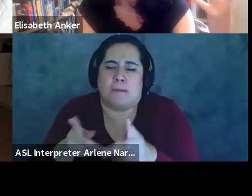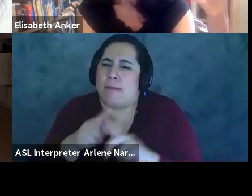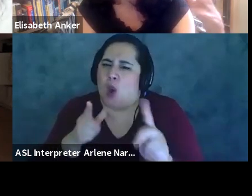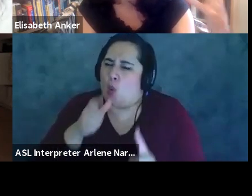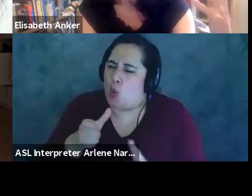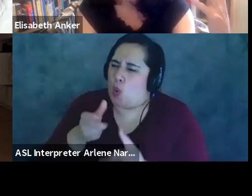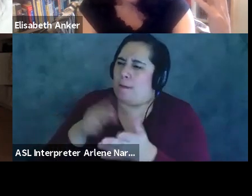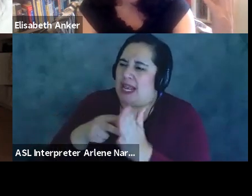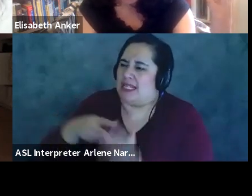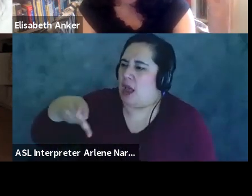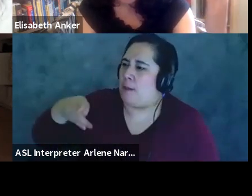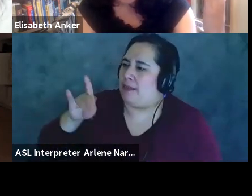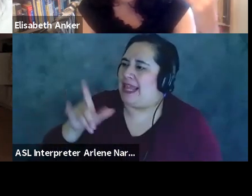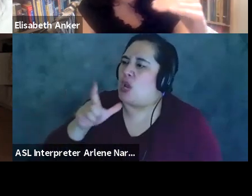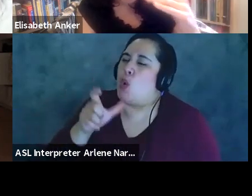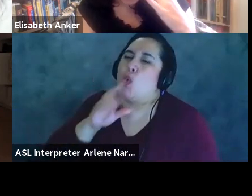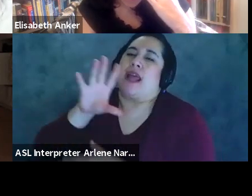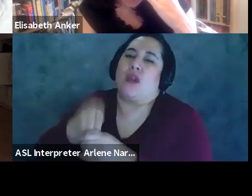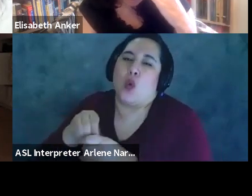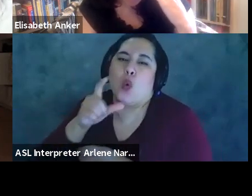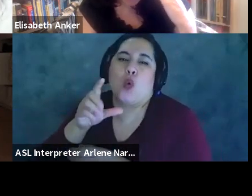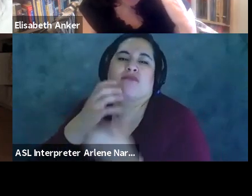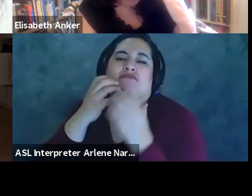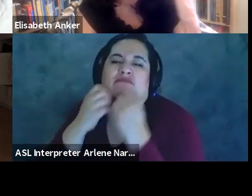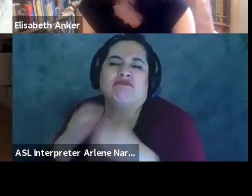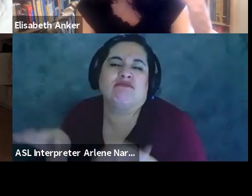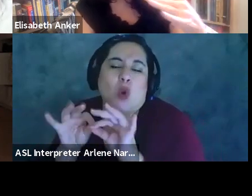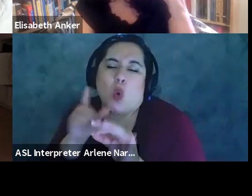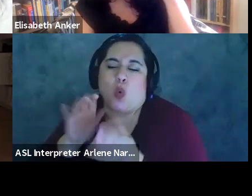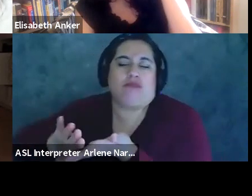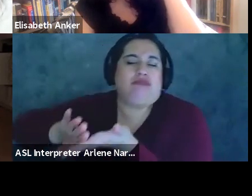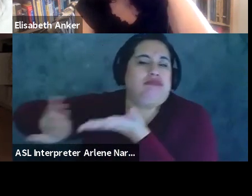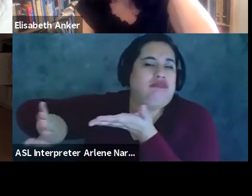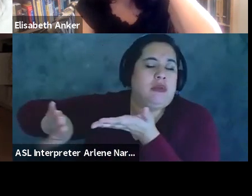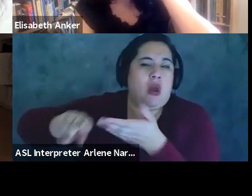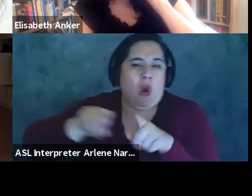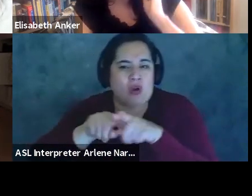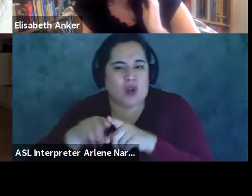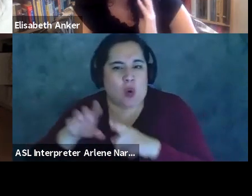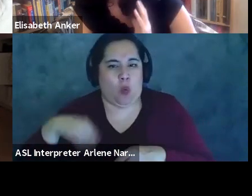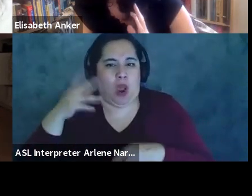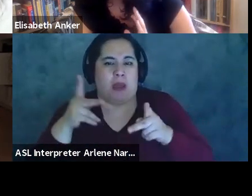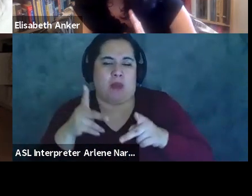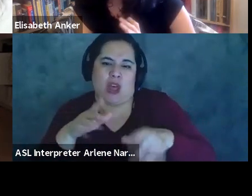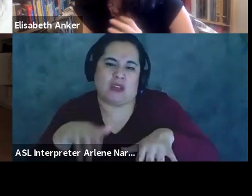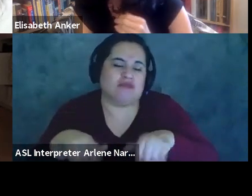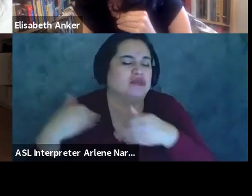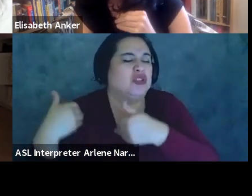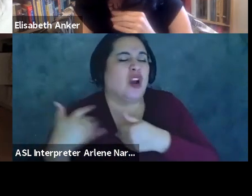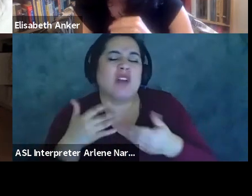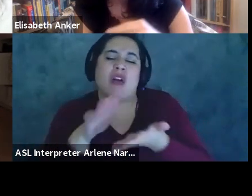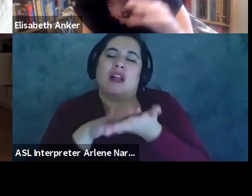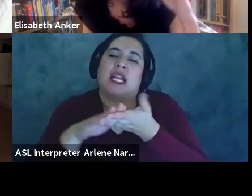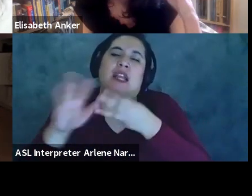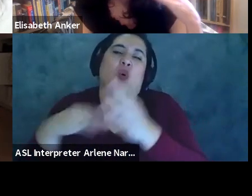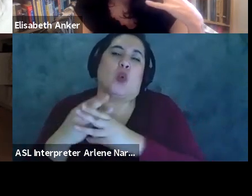even be in it? Is it a value? As well as the kind of the global movement of white people in charge of cleaning the world. And I wonder if we